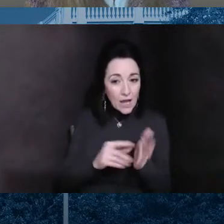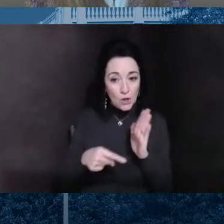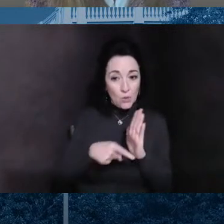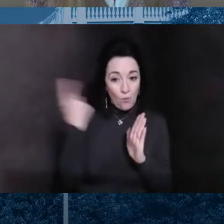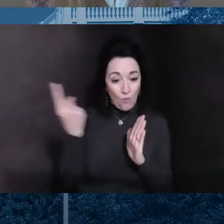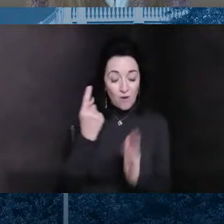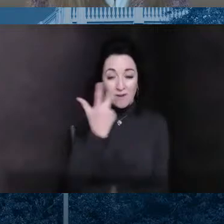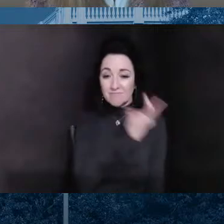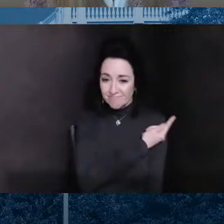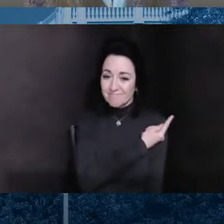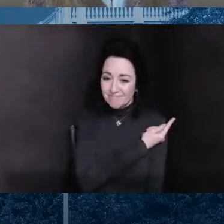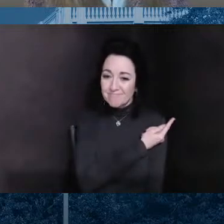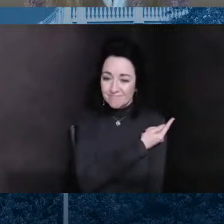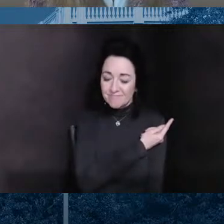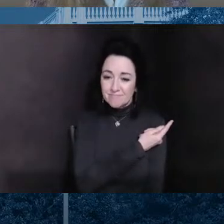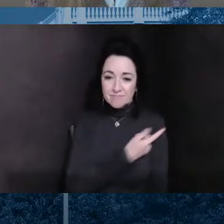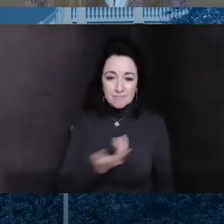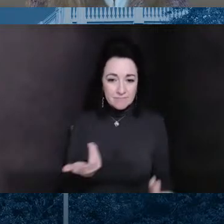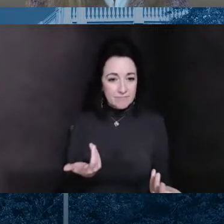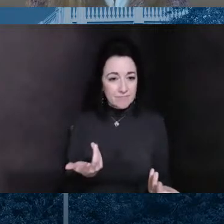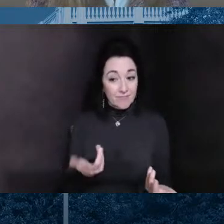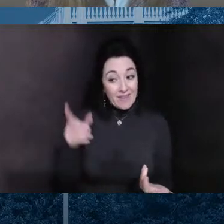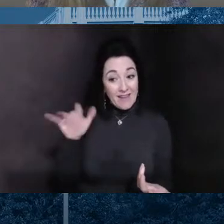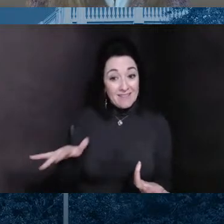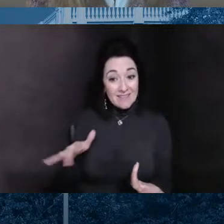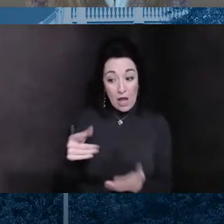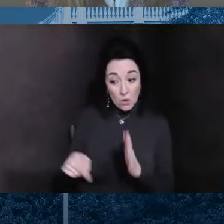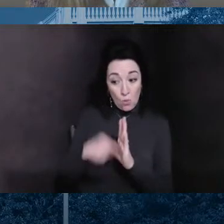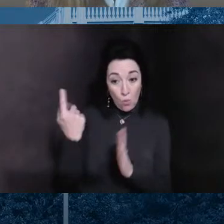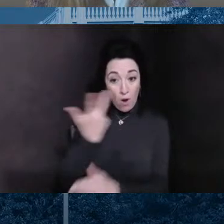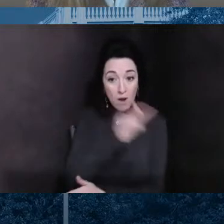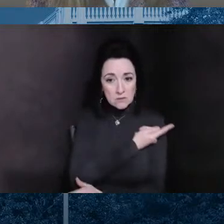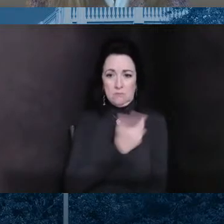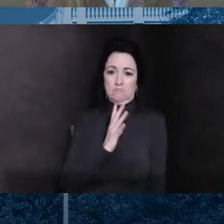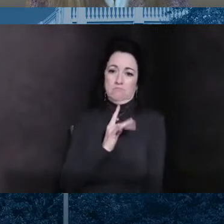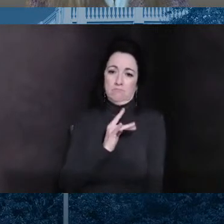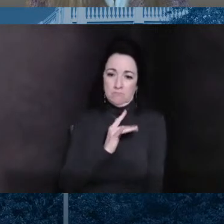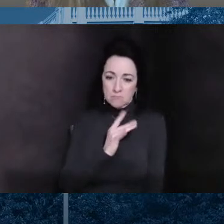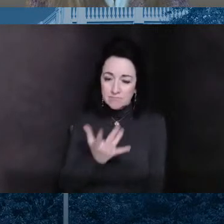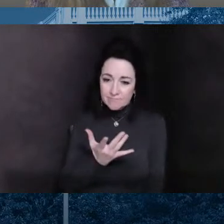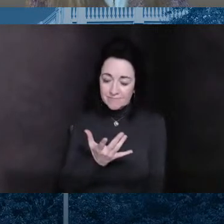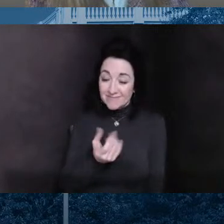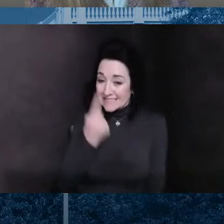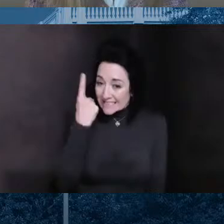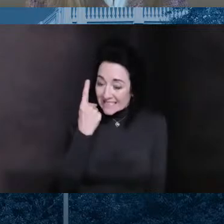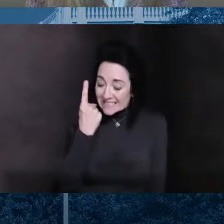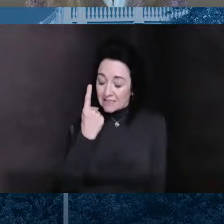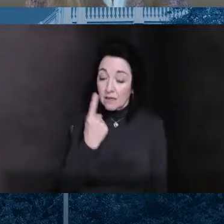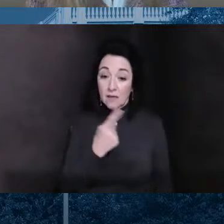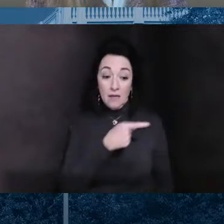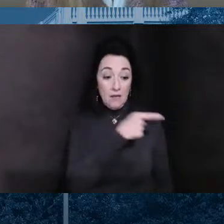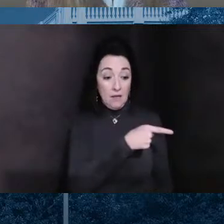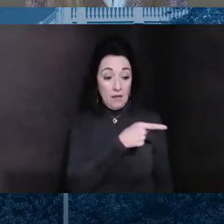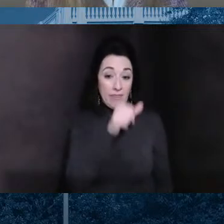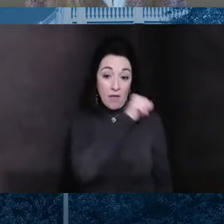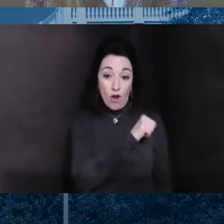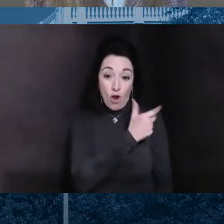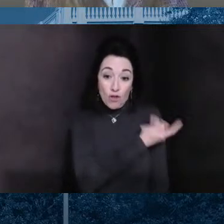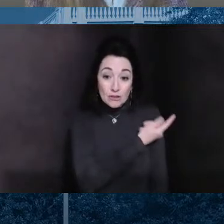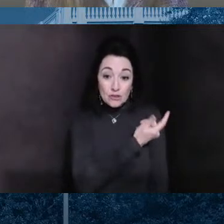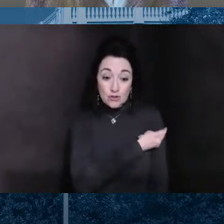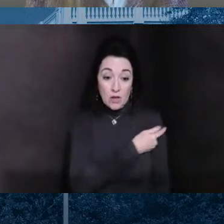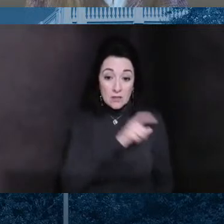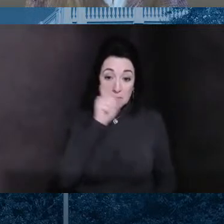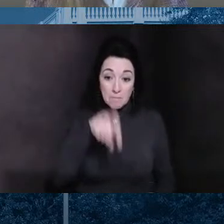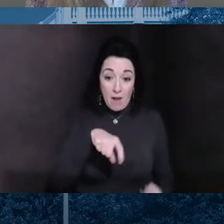at to get their first dose. And this is only 1 dose. The whole second dose logistics is challenging. And if you think about